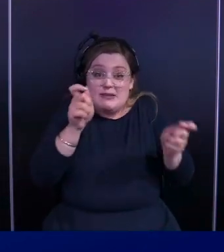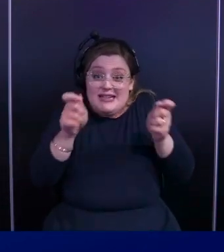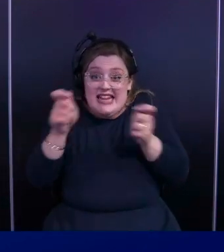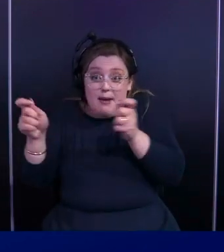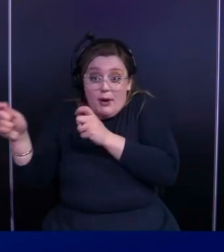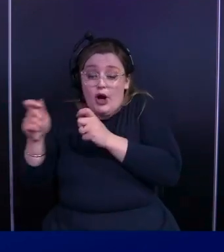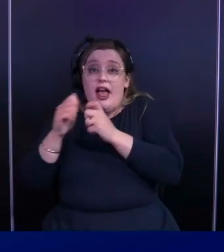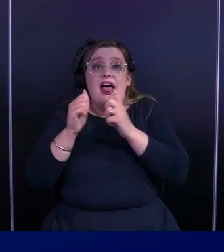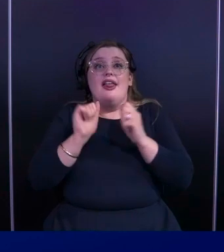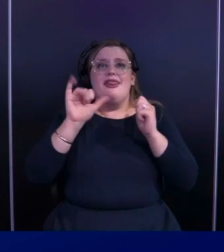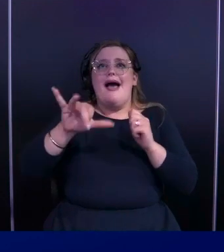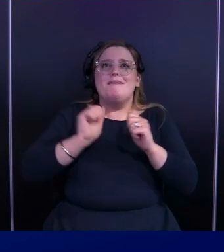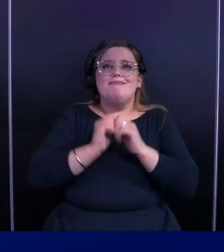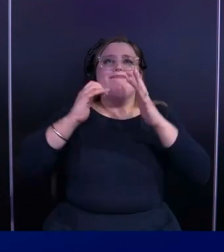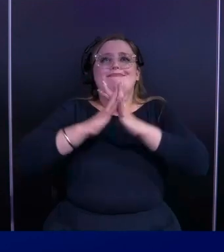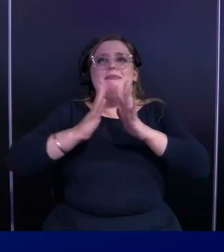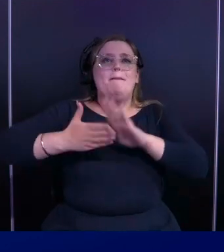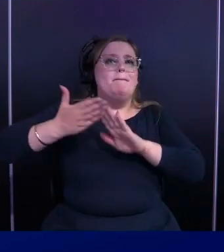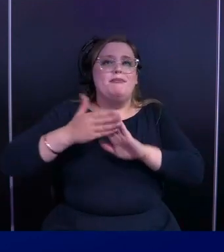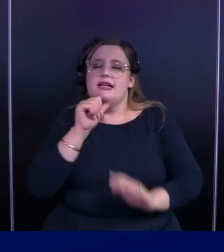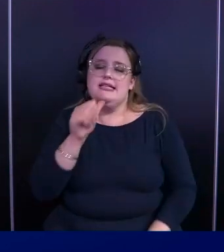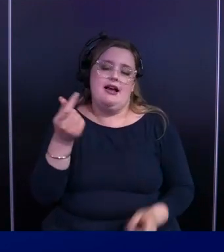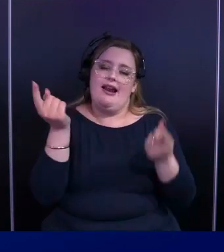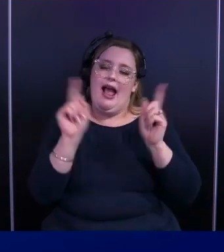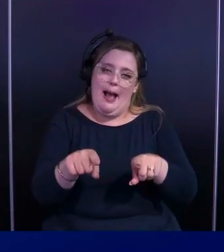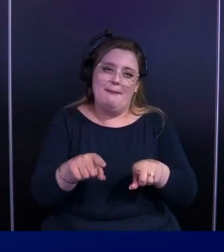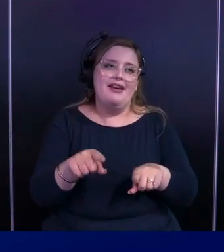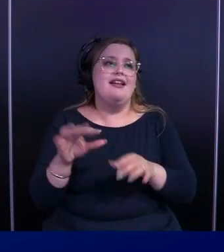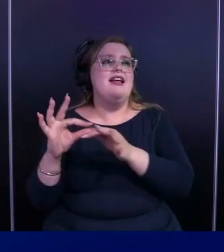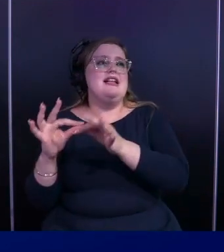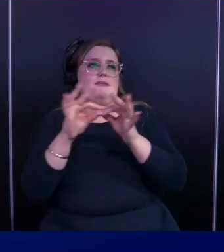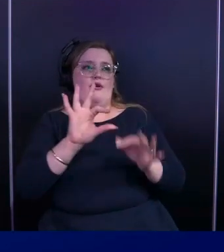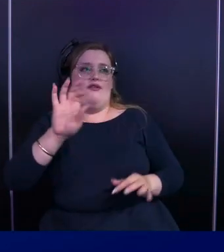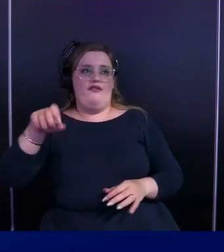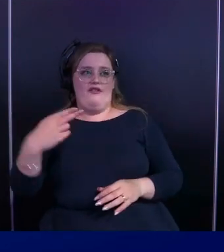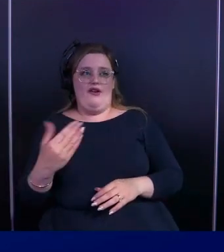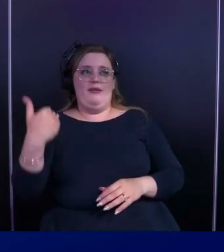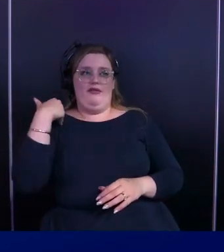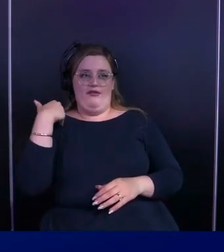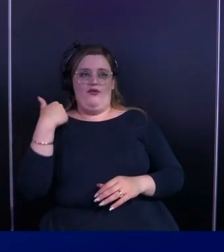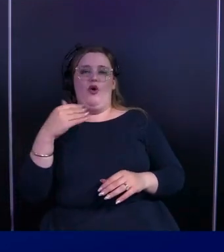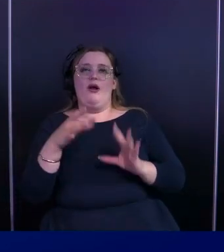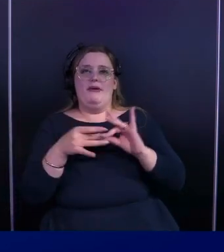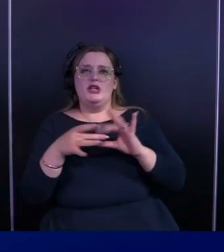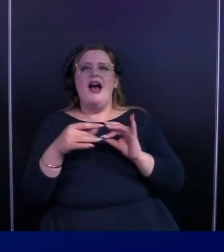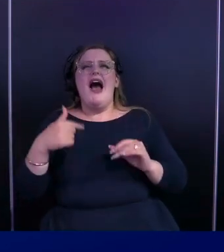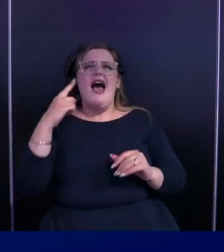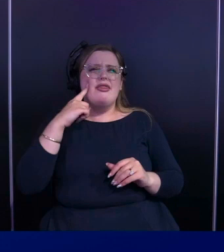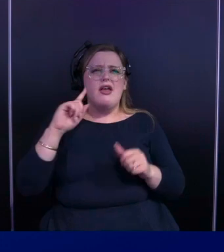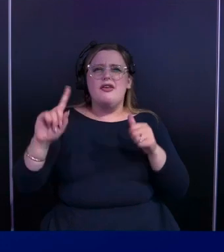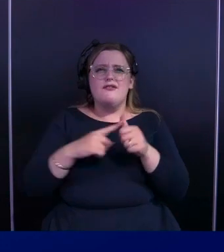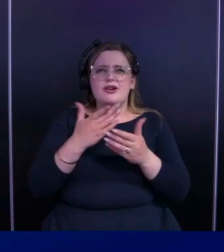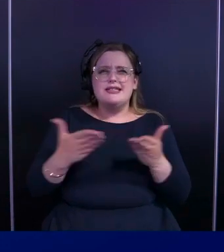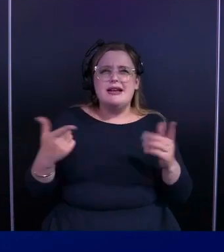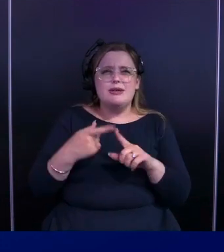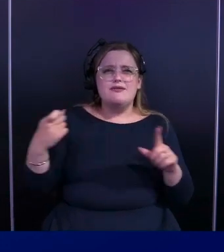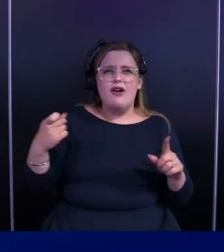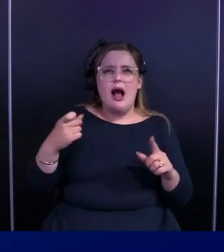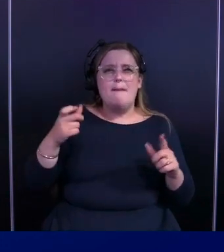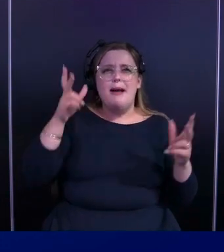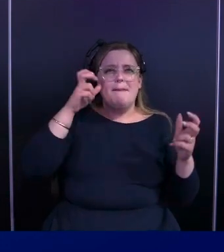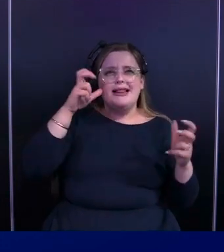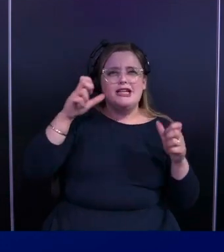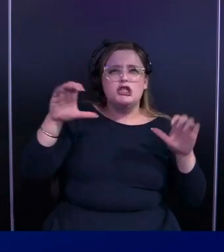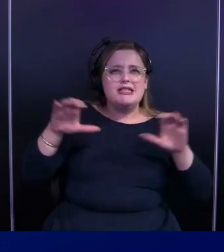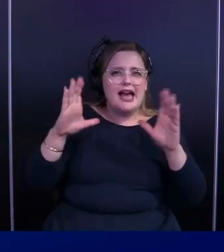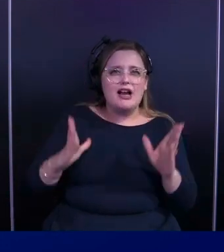And so this goes a little bit back to Farah's earlier thing, saying, well, I thought that the first thing might be from a malicious actor. So this is one step to